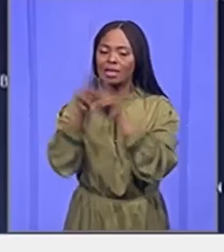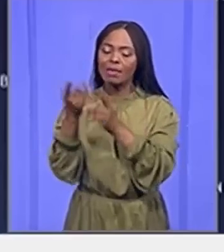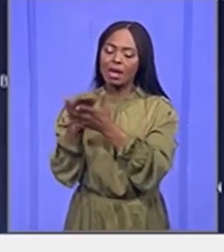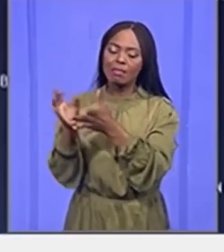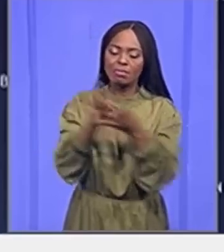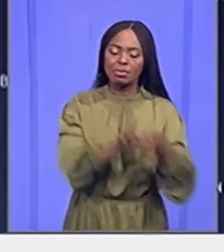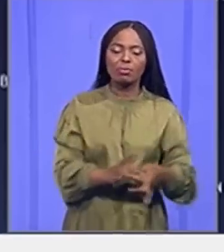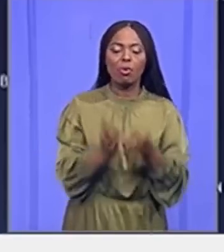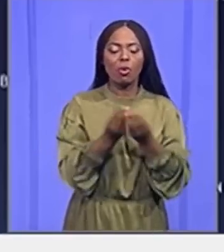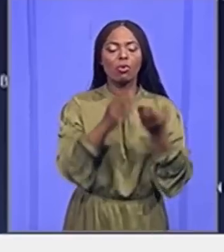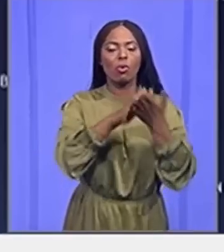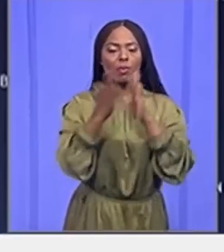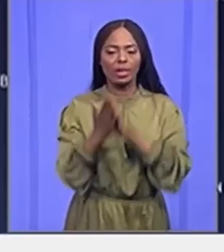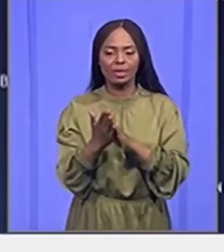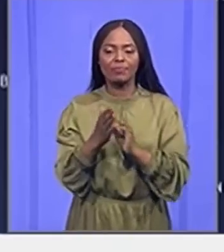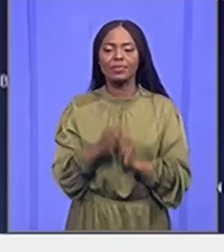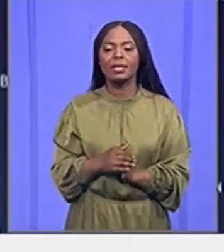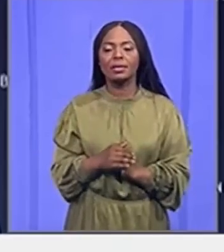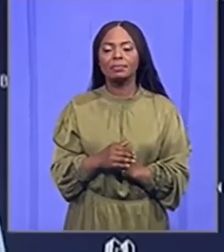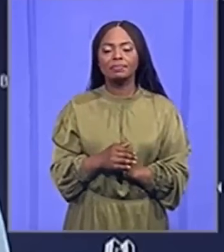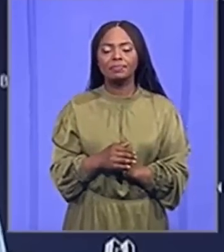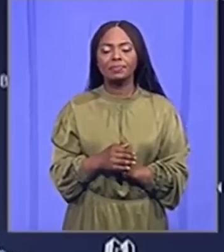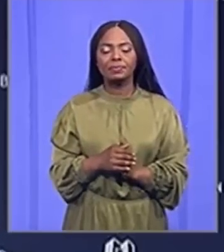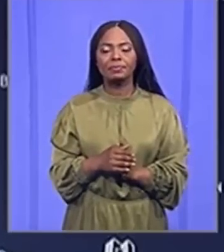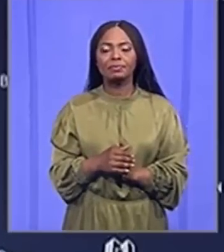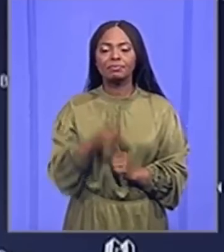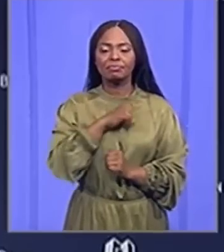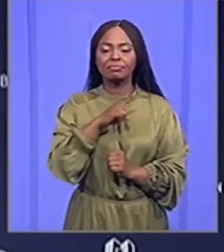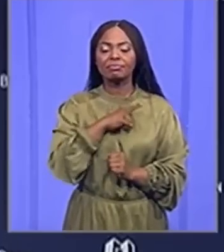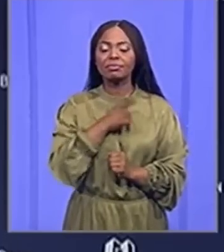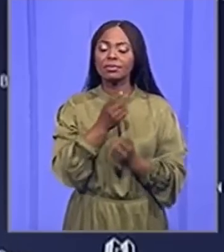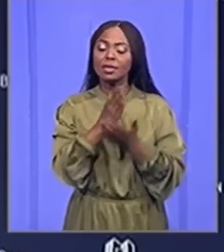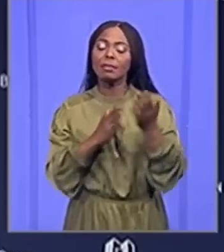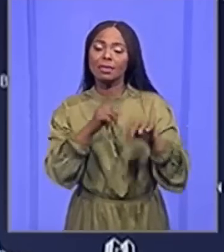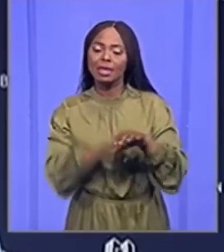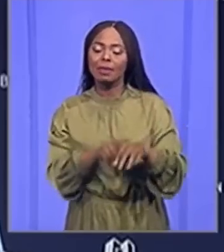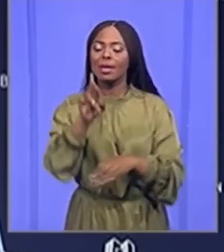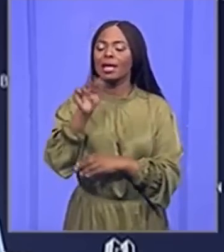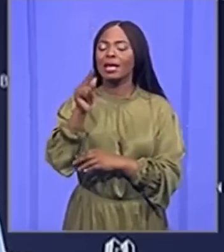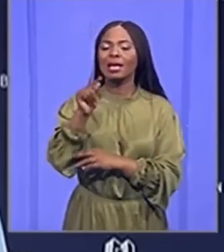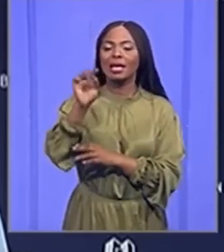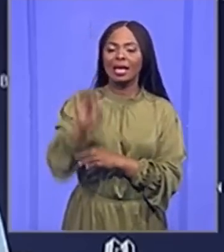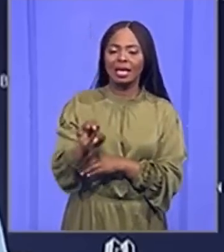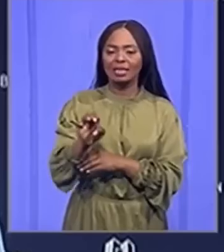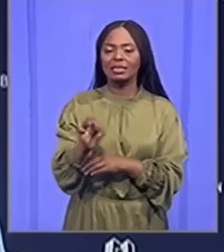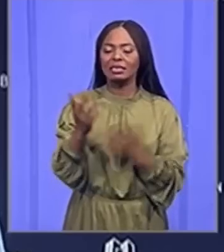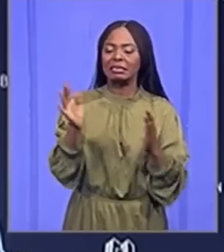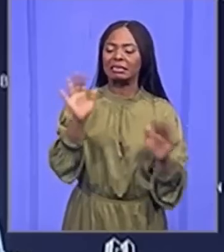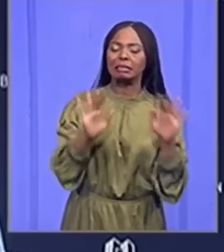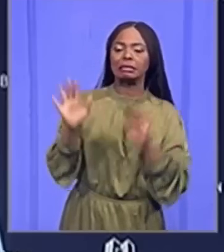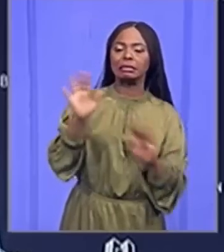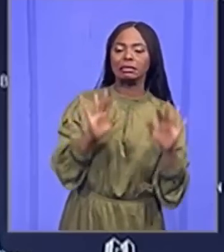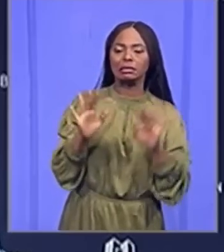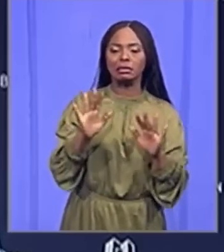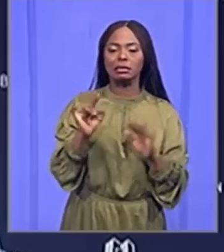ka ditheko gomme hwetše le gore bareki ga bana dikgetho tše dingwe tše le gore ba ka di